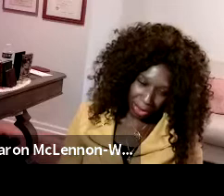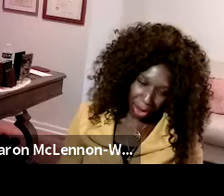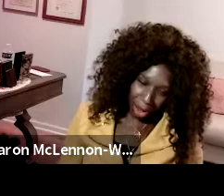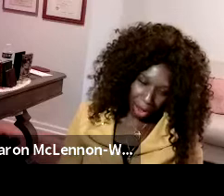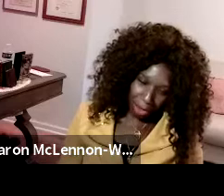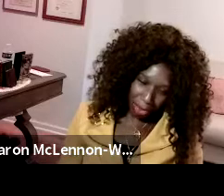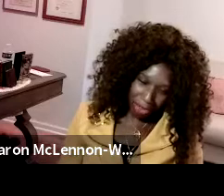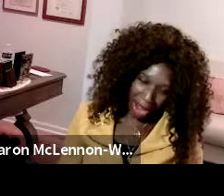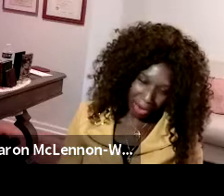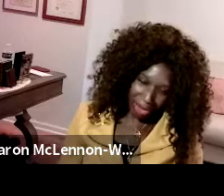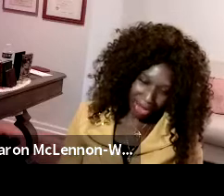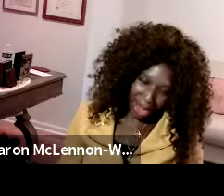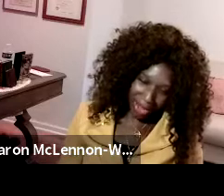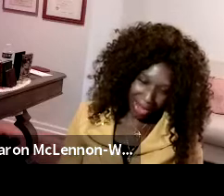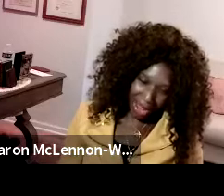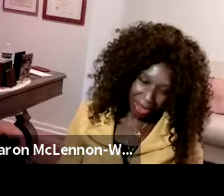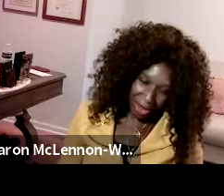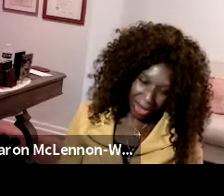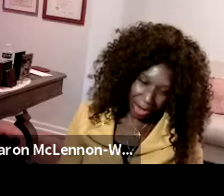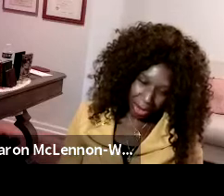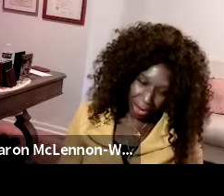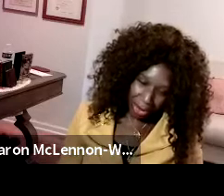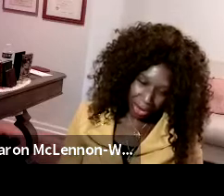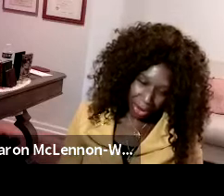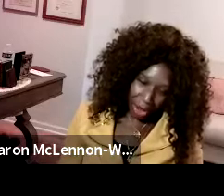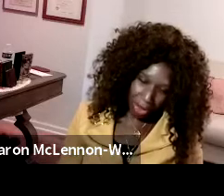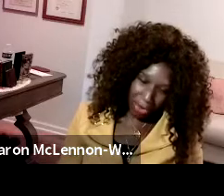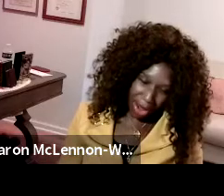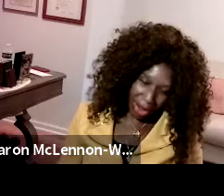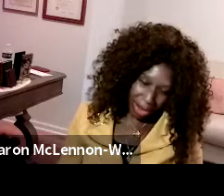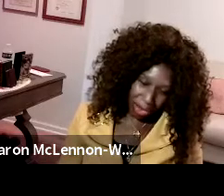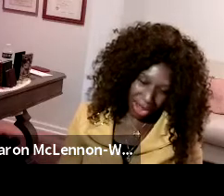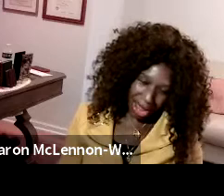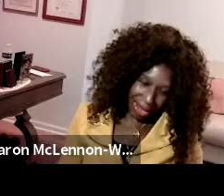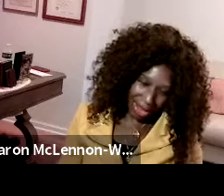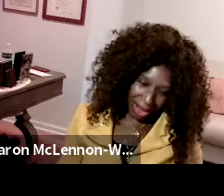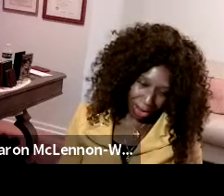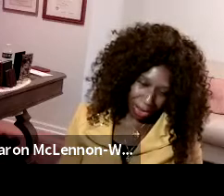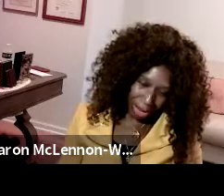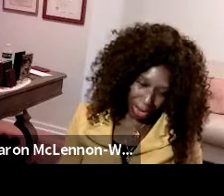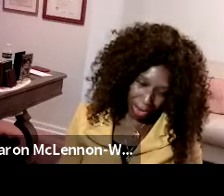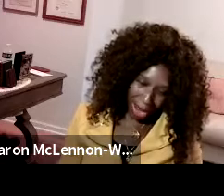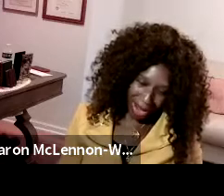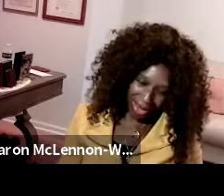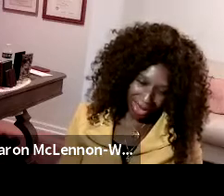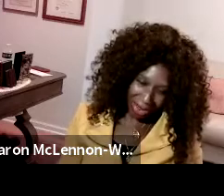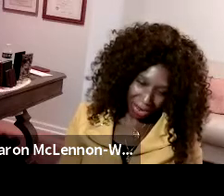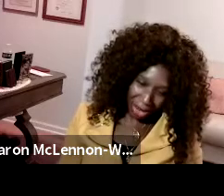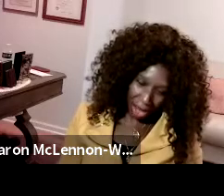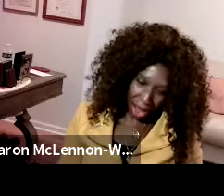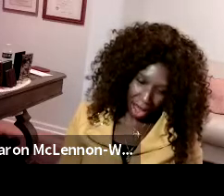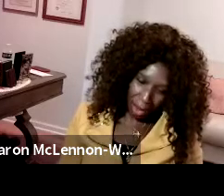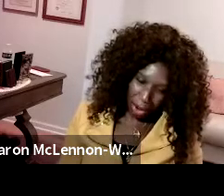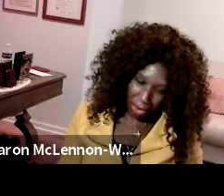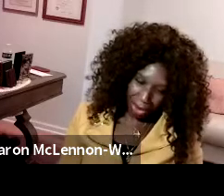person. The virus attacked every single person. The virus reacted in people's bodies